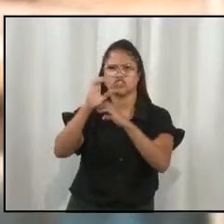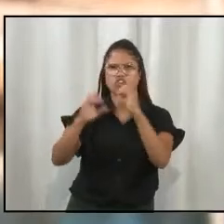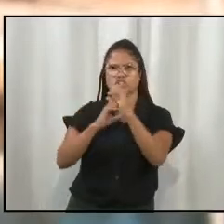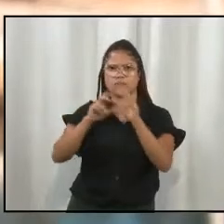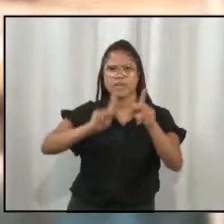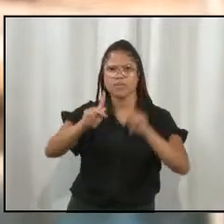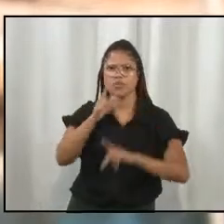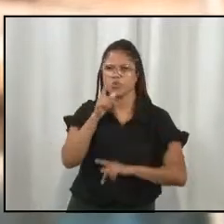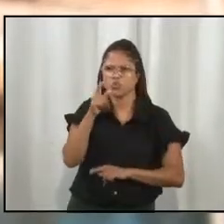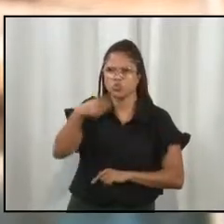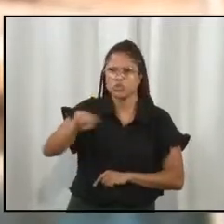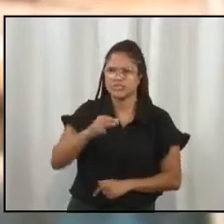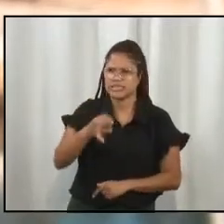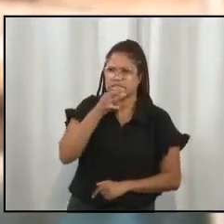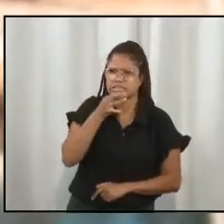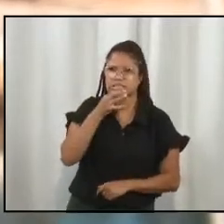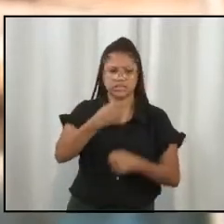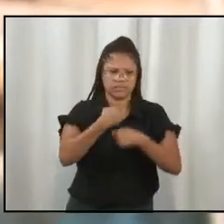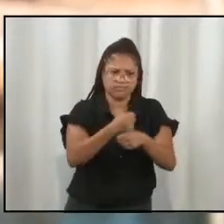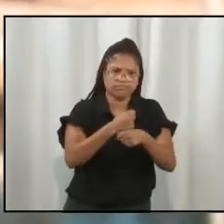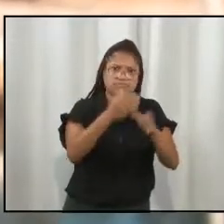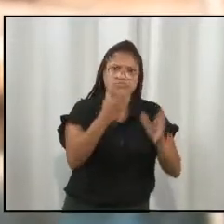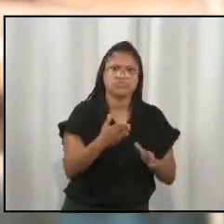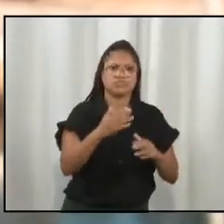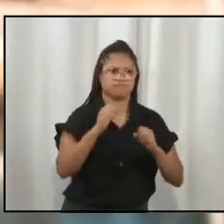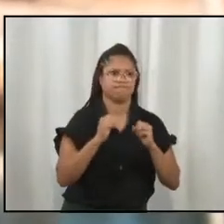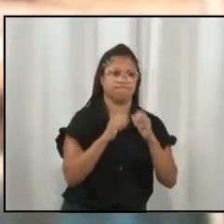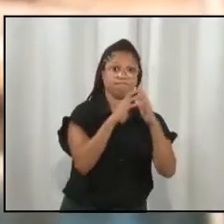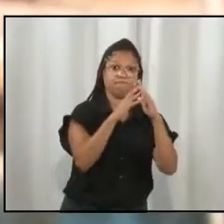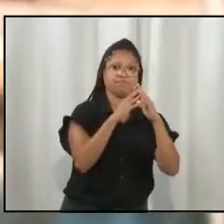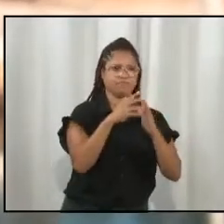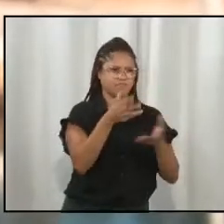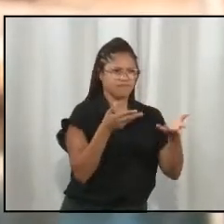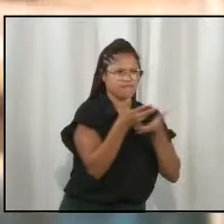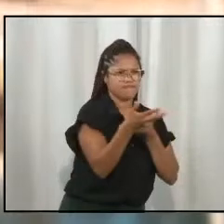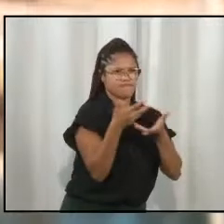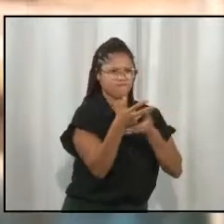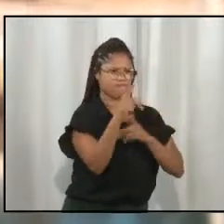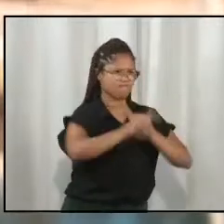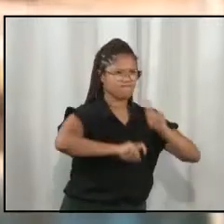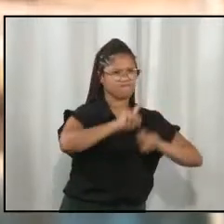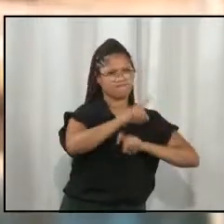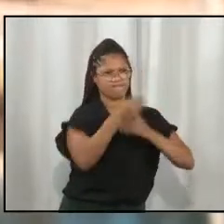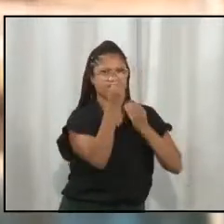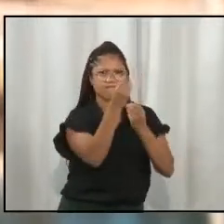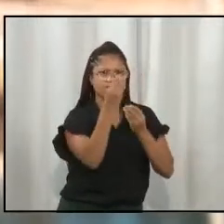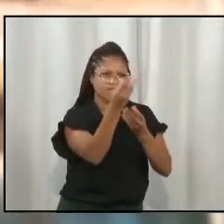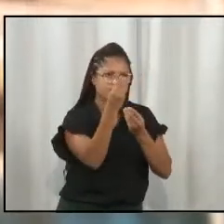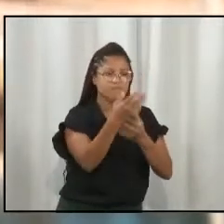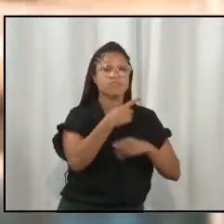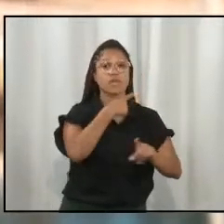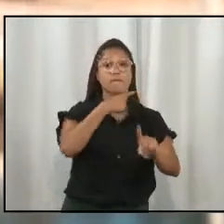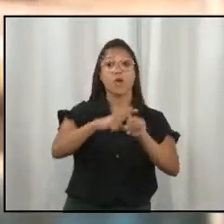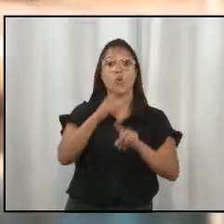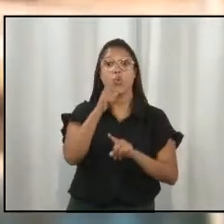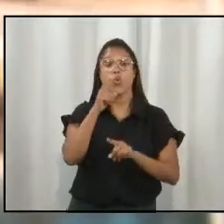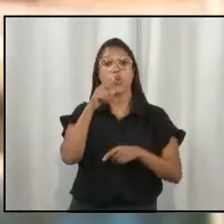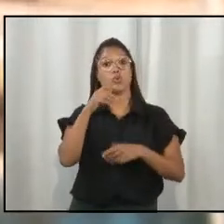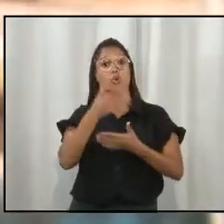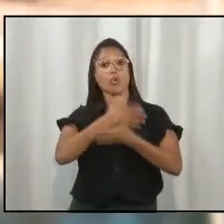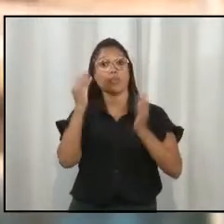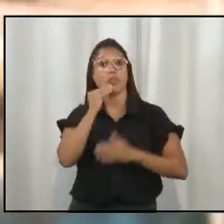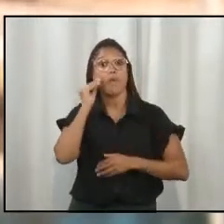experts, other manufacturers, and then also visiting several different of the examples of these types of communities. And